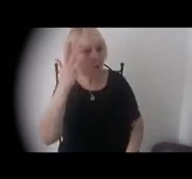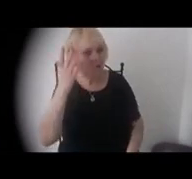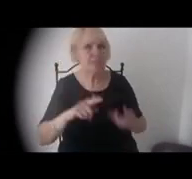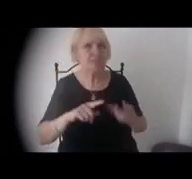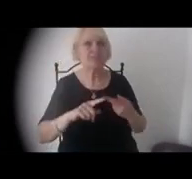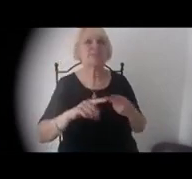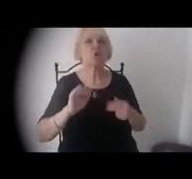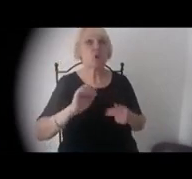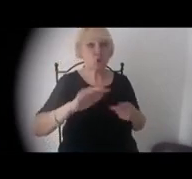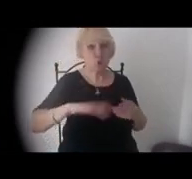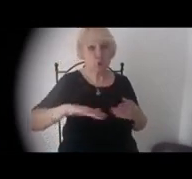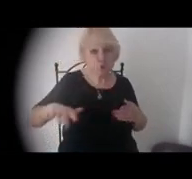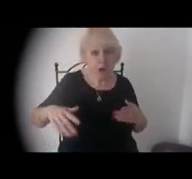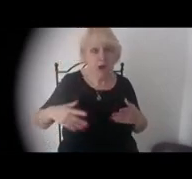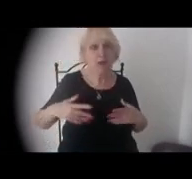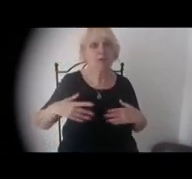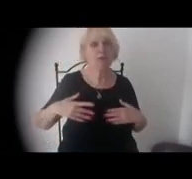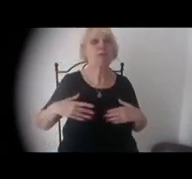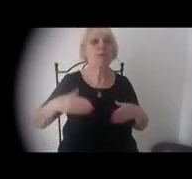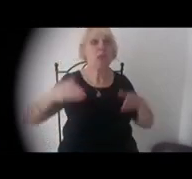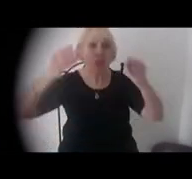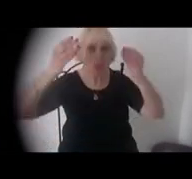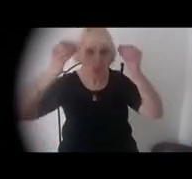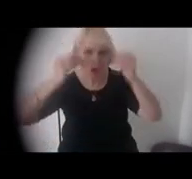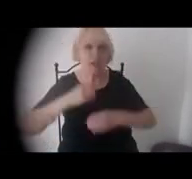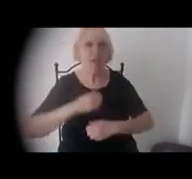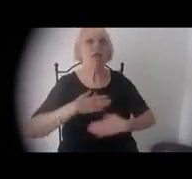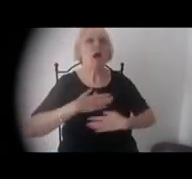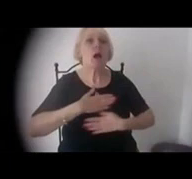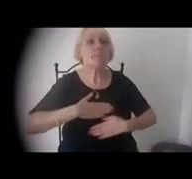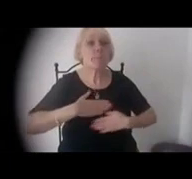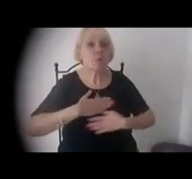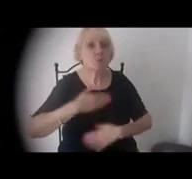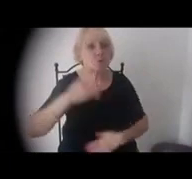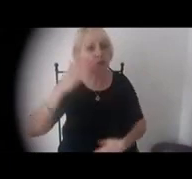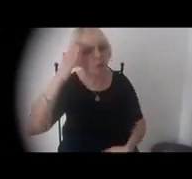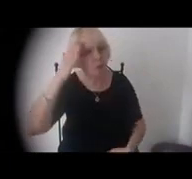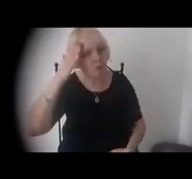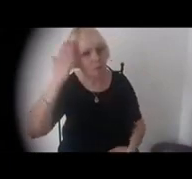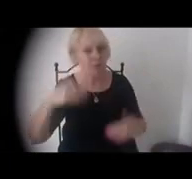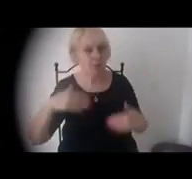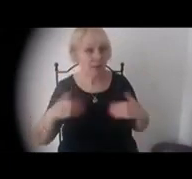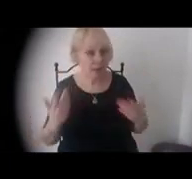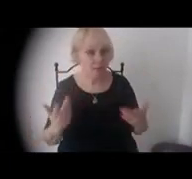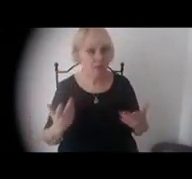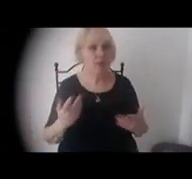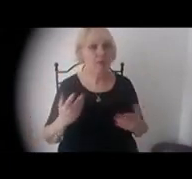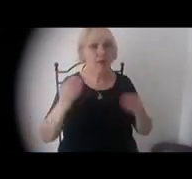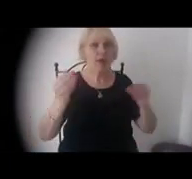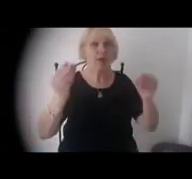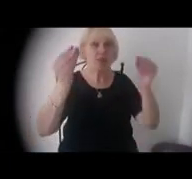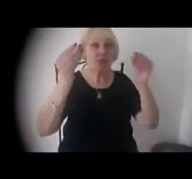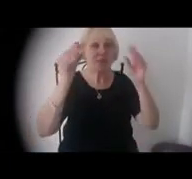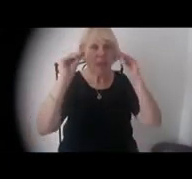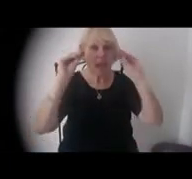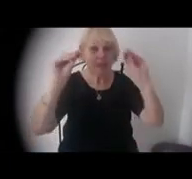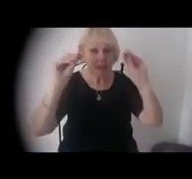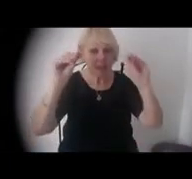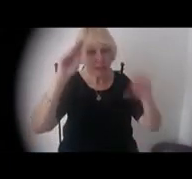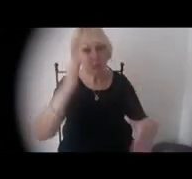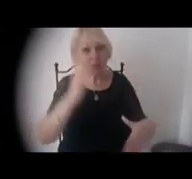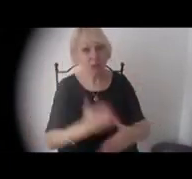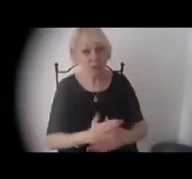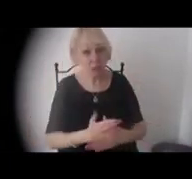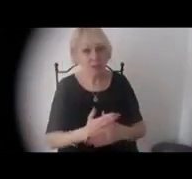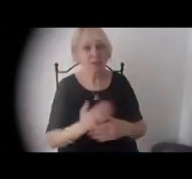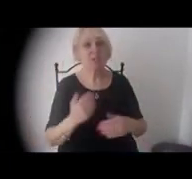emotional well-being, their learning, or if you want to think something through for your family, the Educational Psychology Service has offered, and we still are